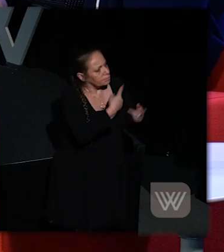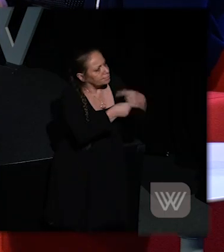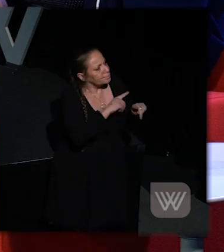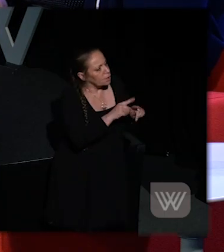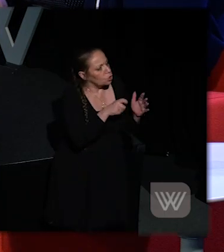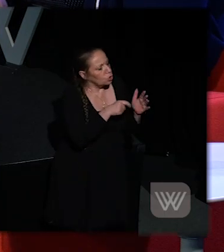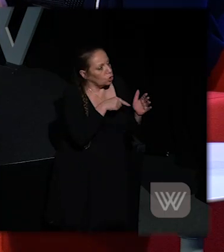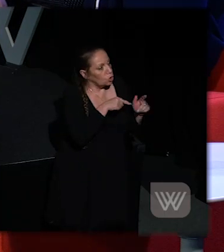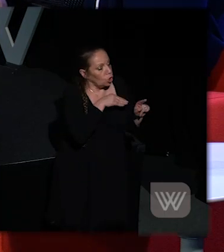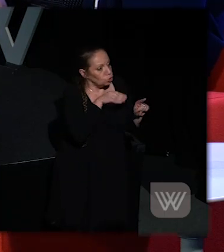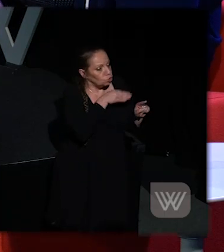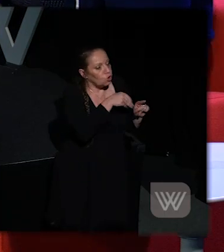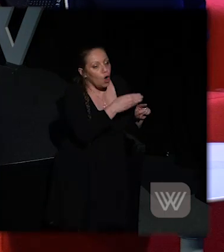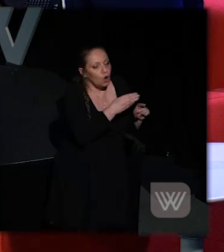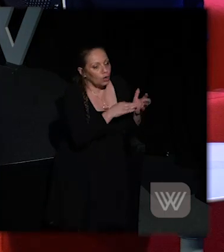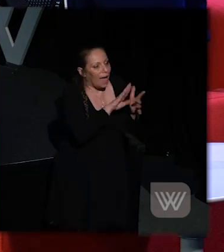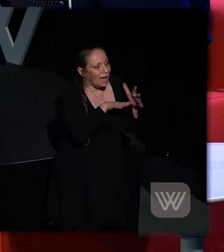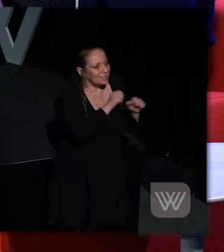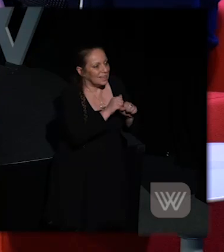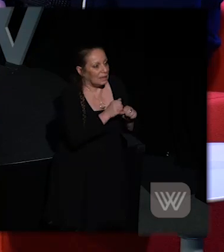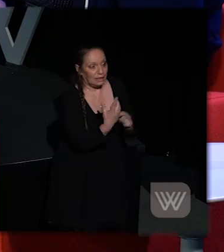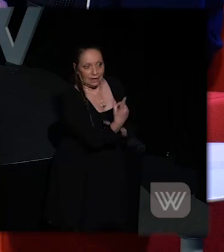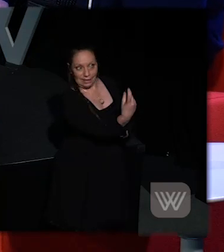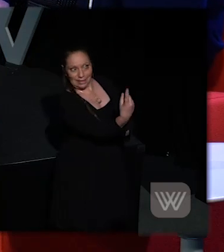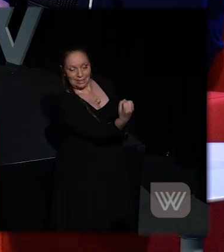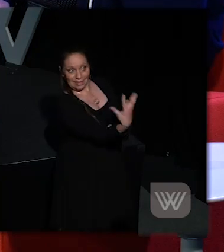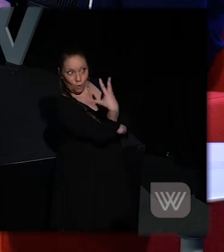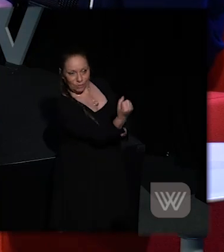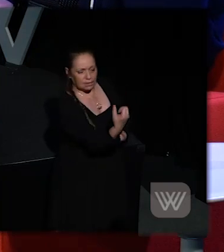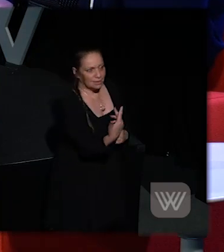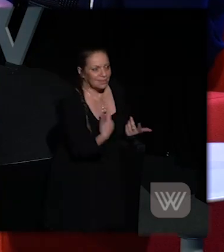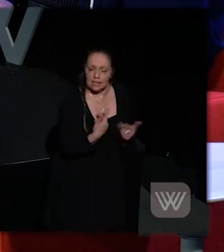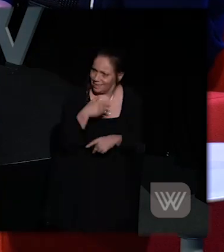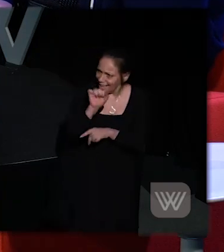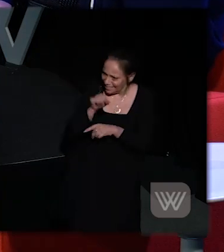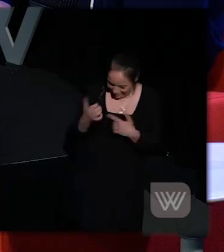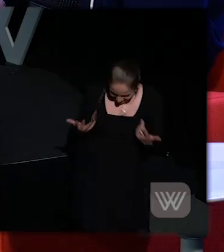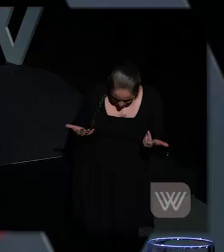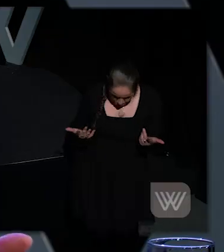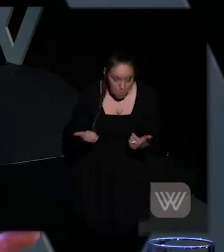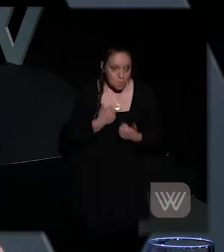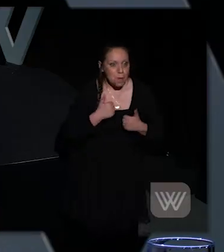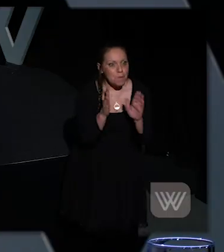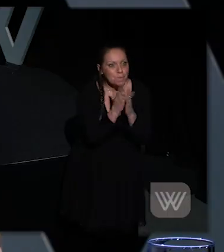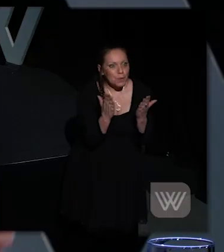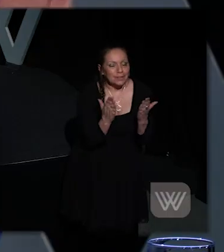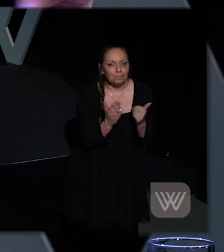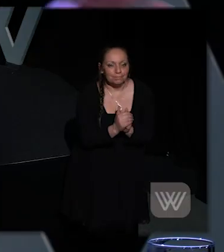about the troll hunting selfies and the impact they've had? So my book